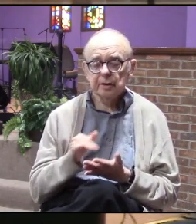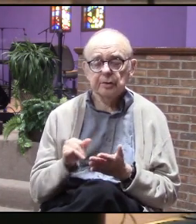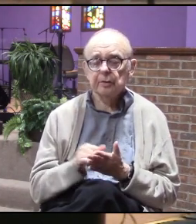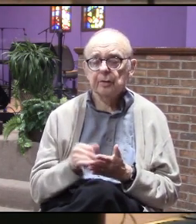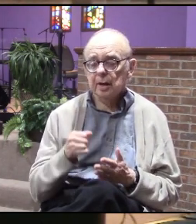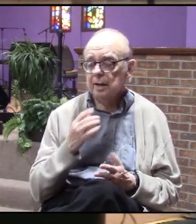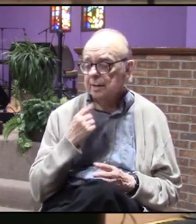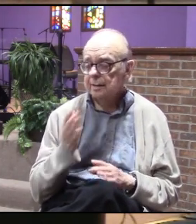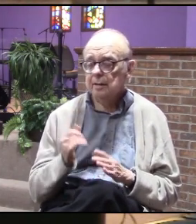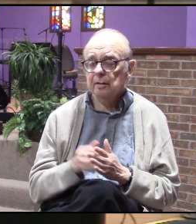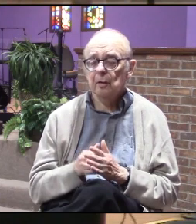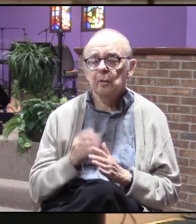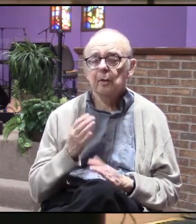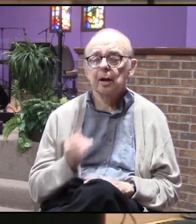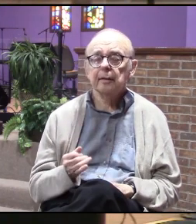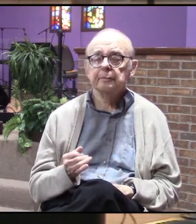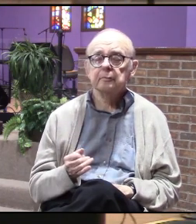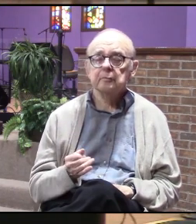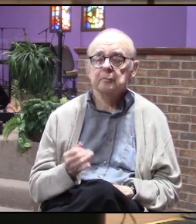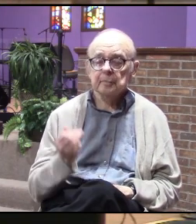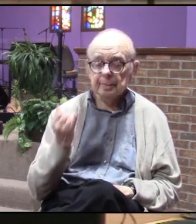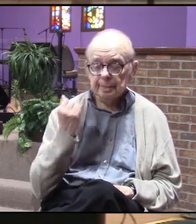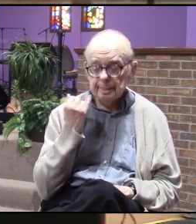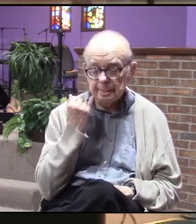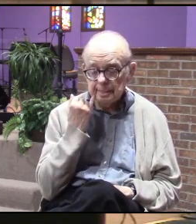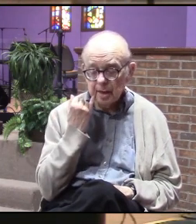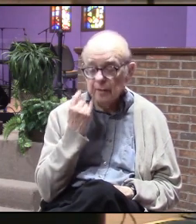would. Why? If you would